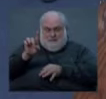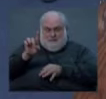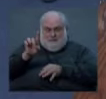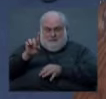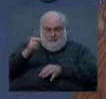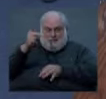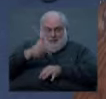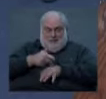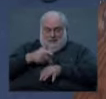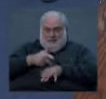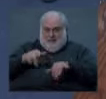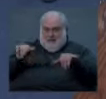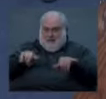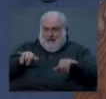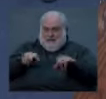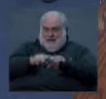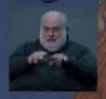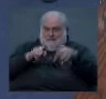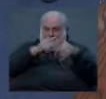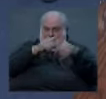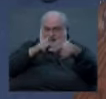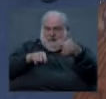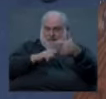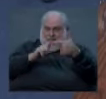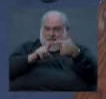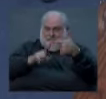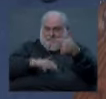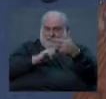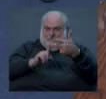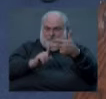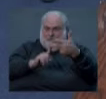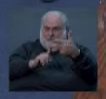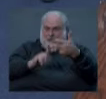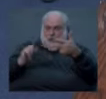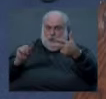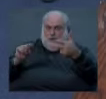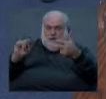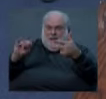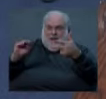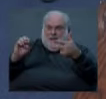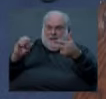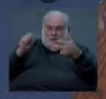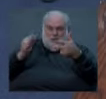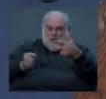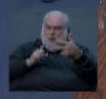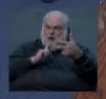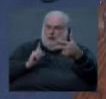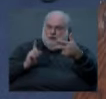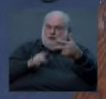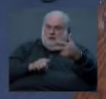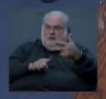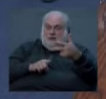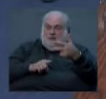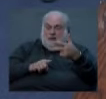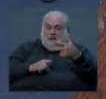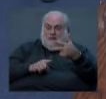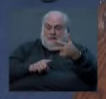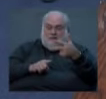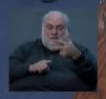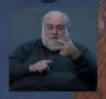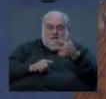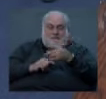Third verse, same as the first, about 20 times. So I